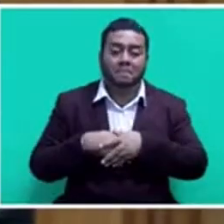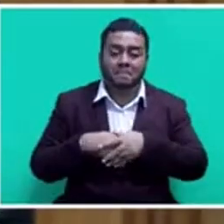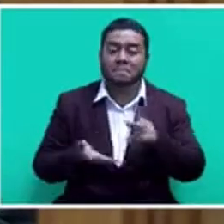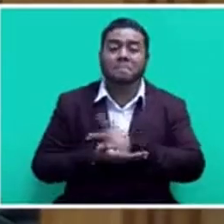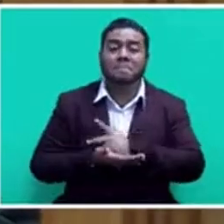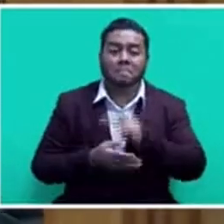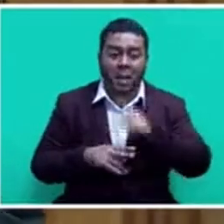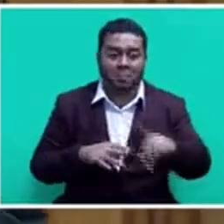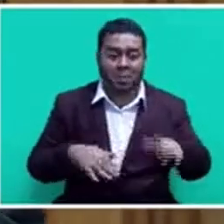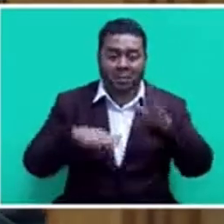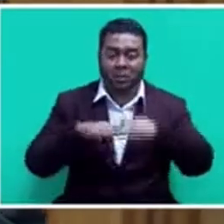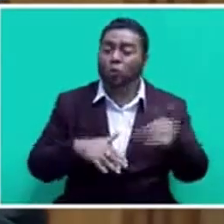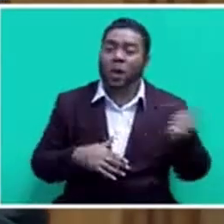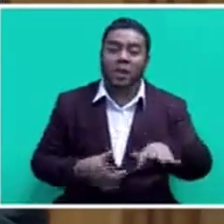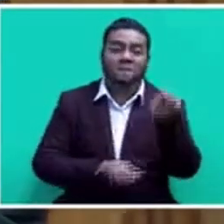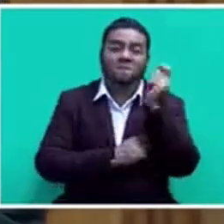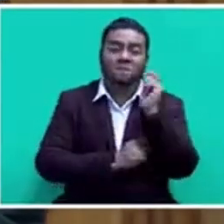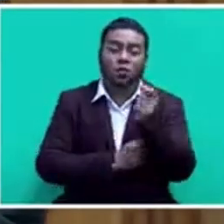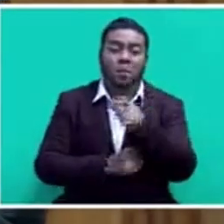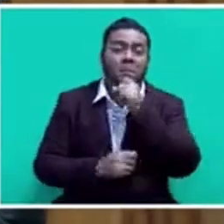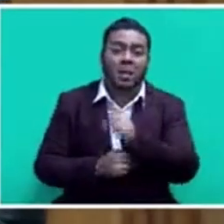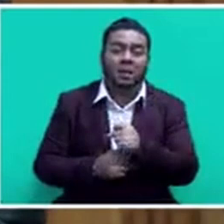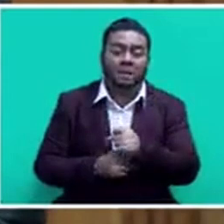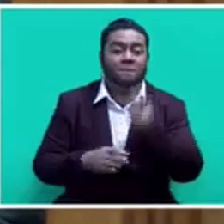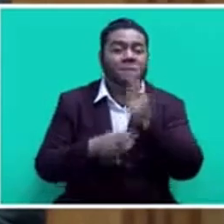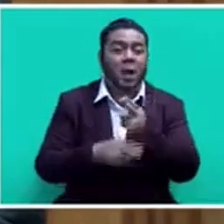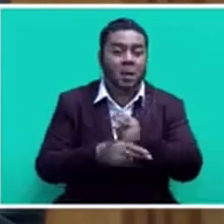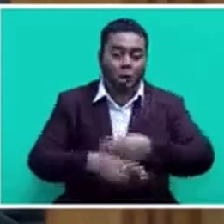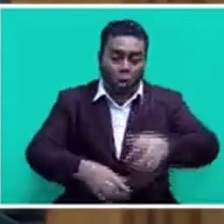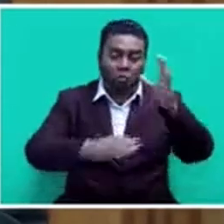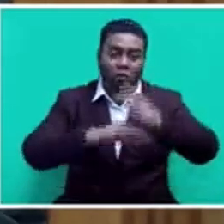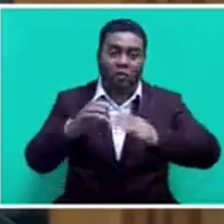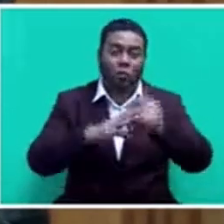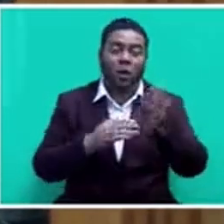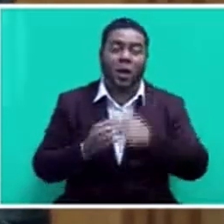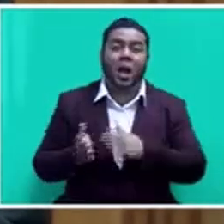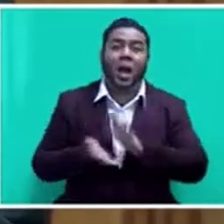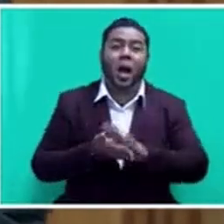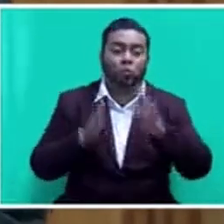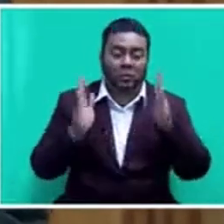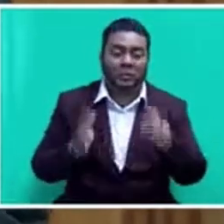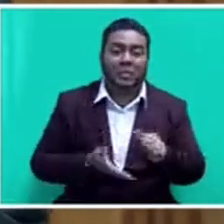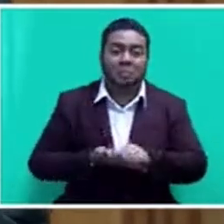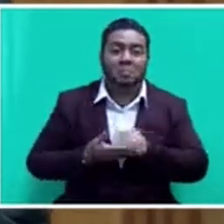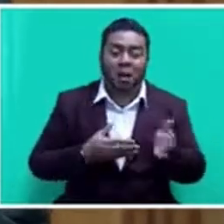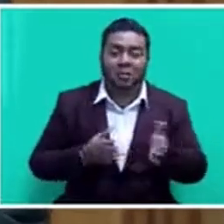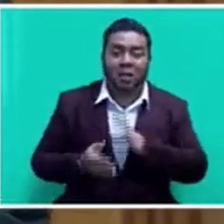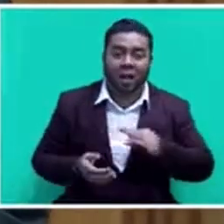fishermen, farmers, construction workers, housekeepers,